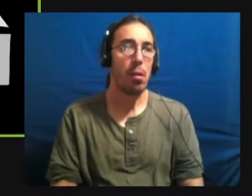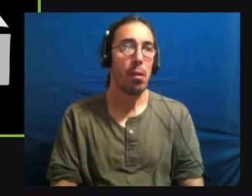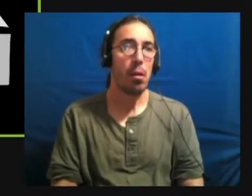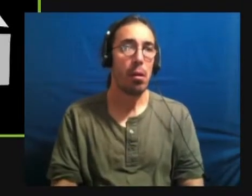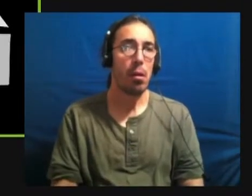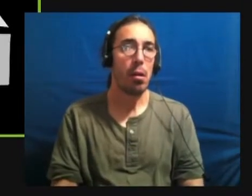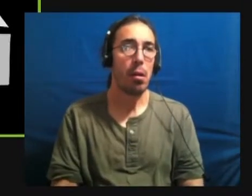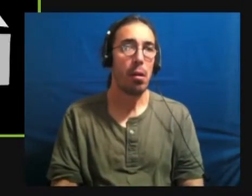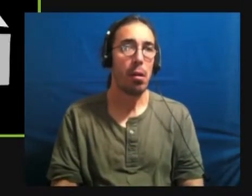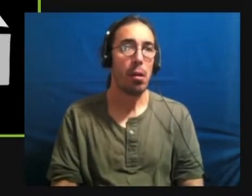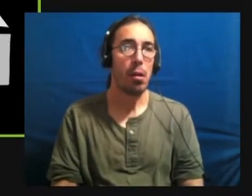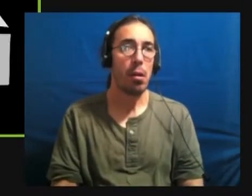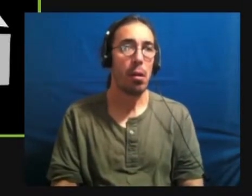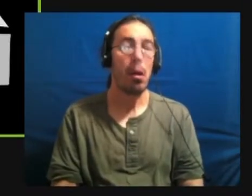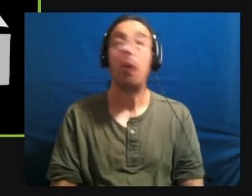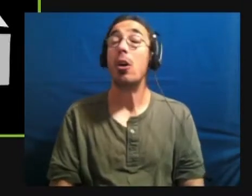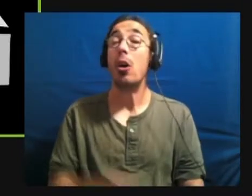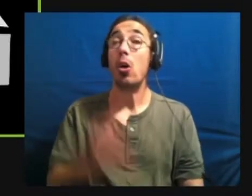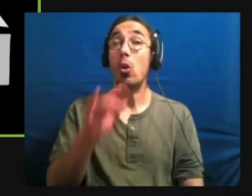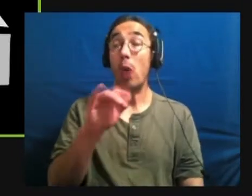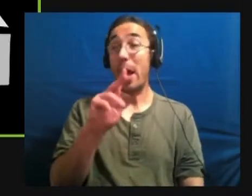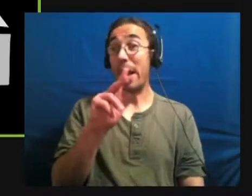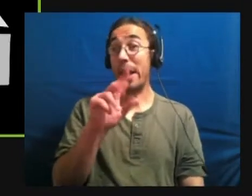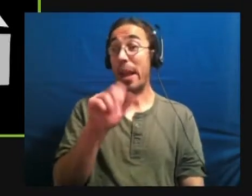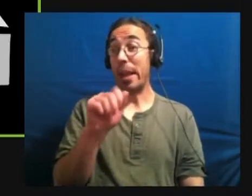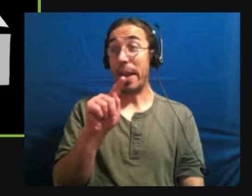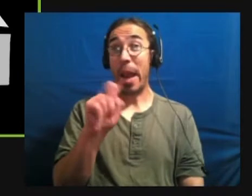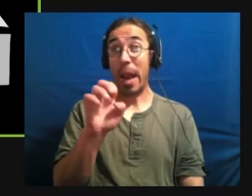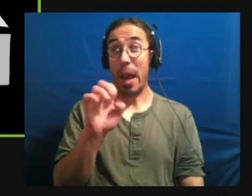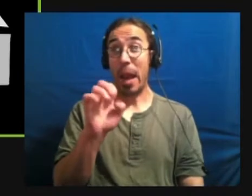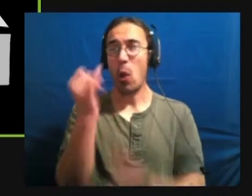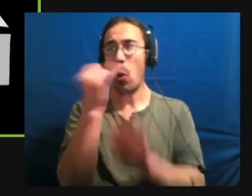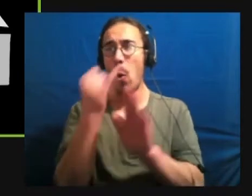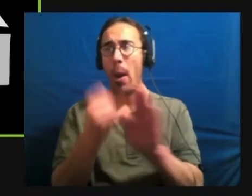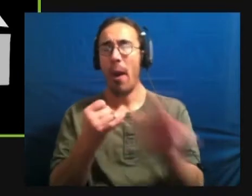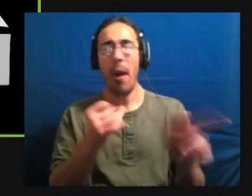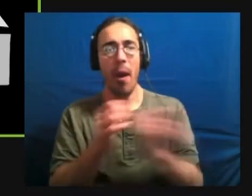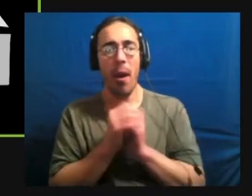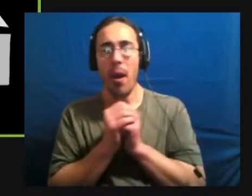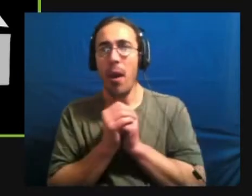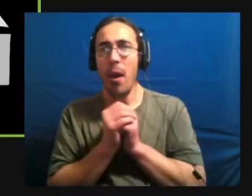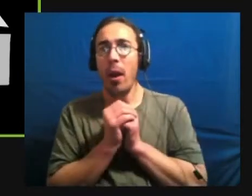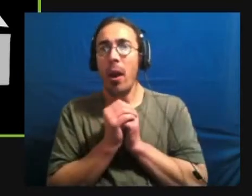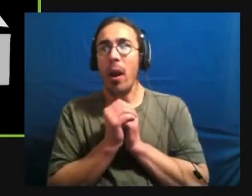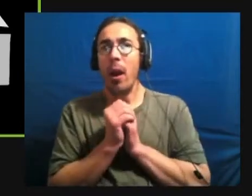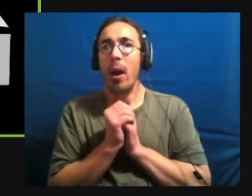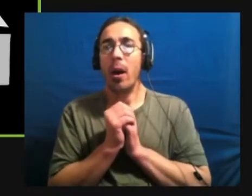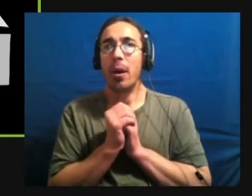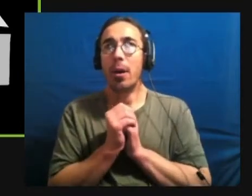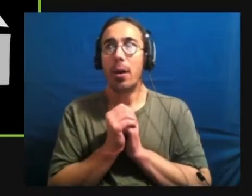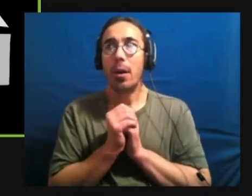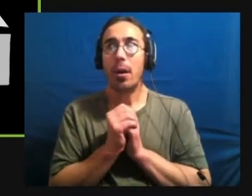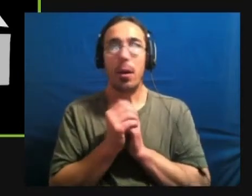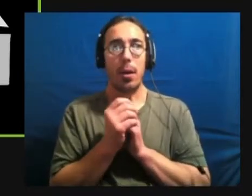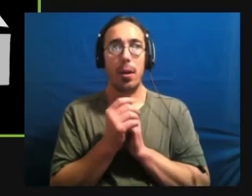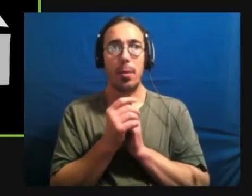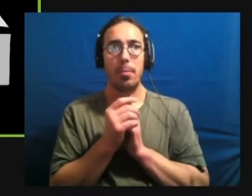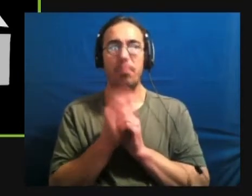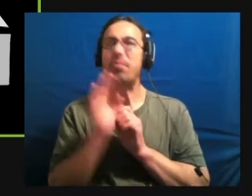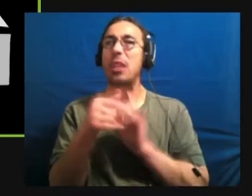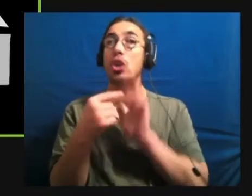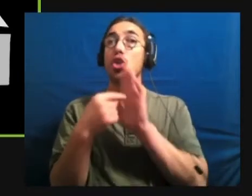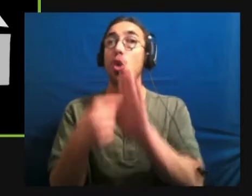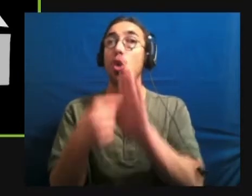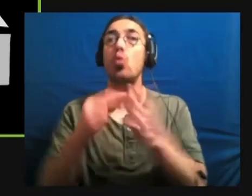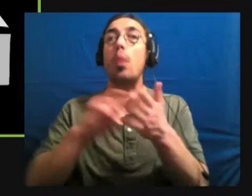Kate drew this. These are ways to show what that means.